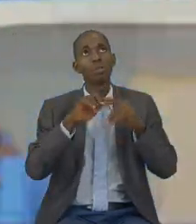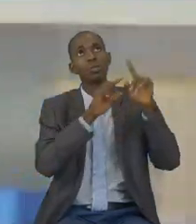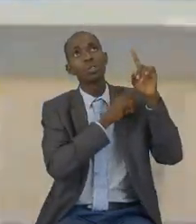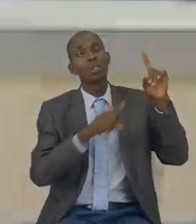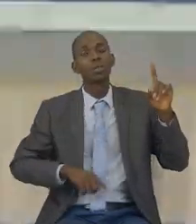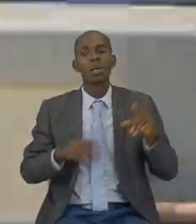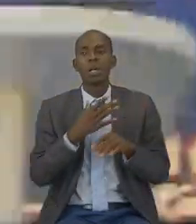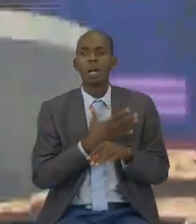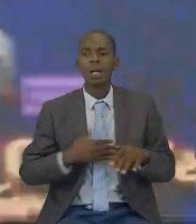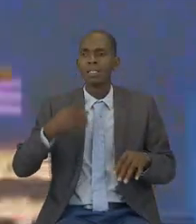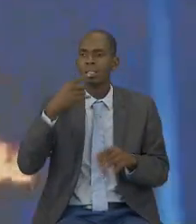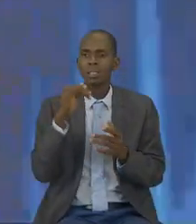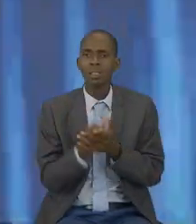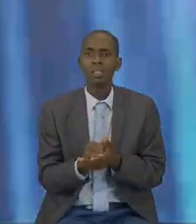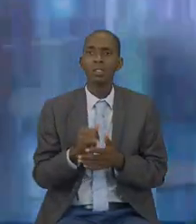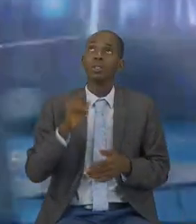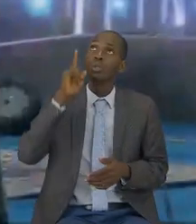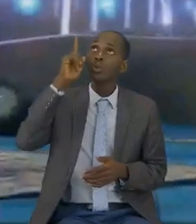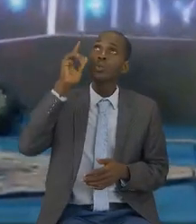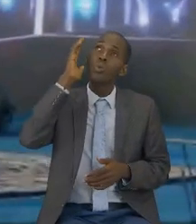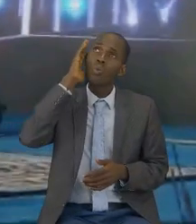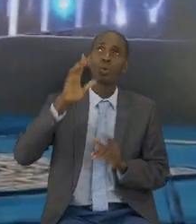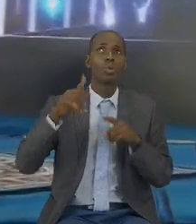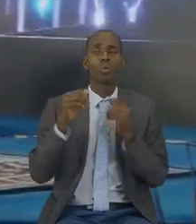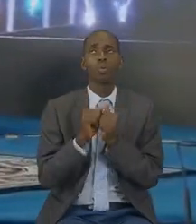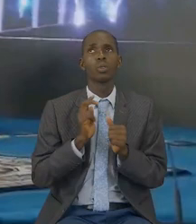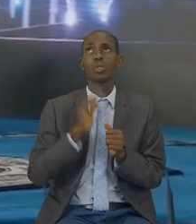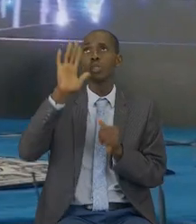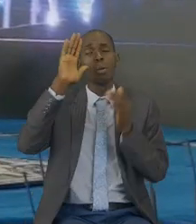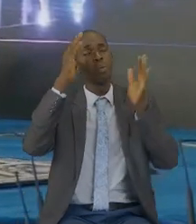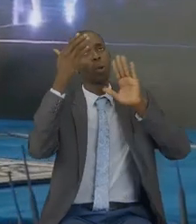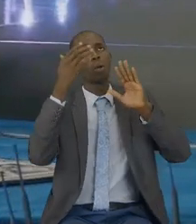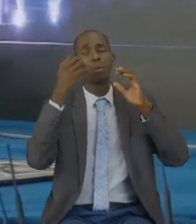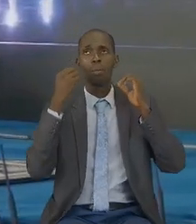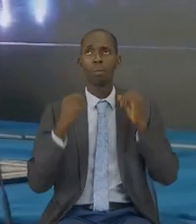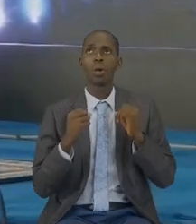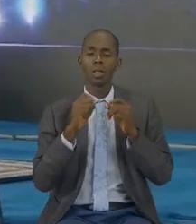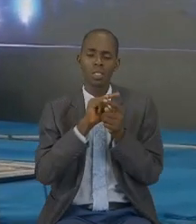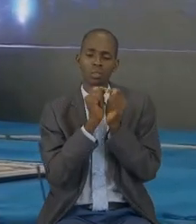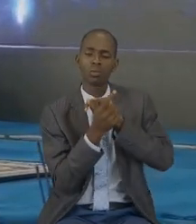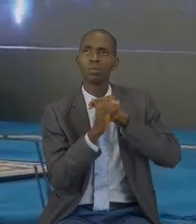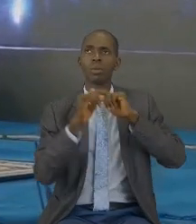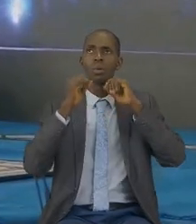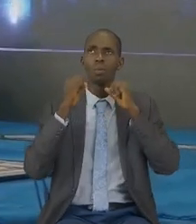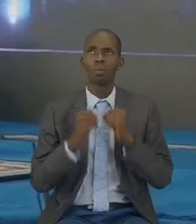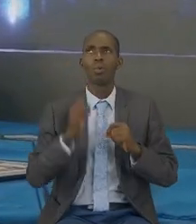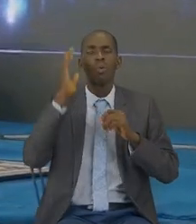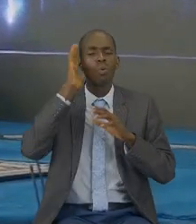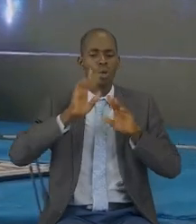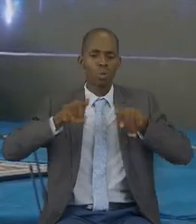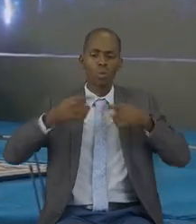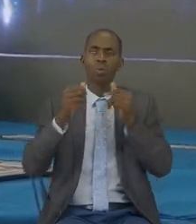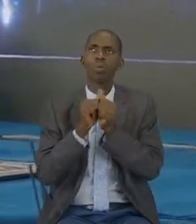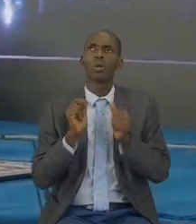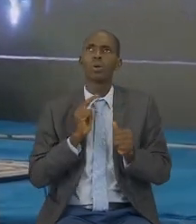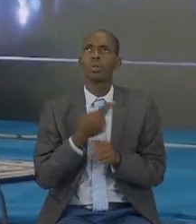said, you will go with us. Your presence, your power, your transforming power will go with us.